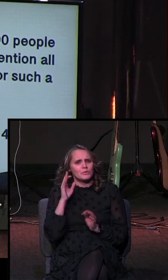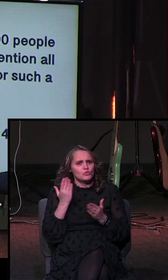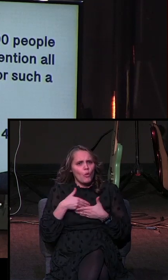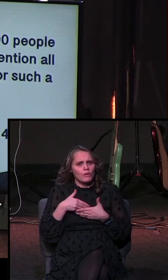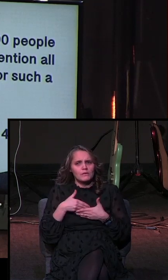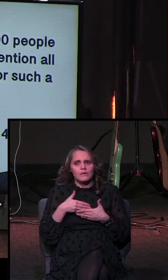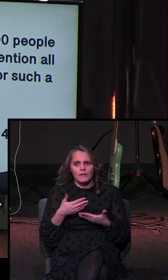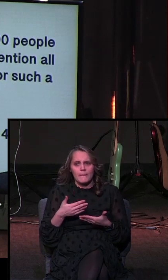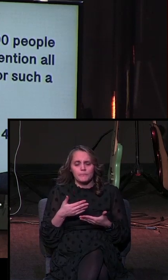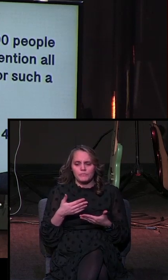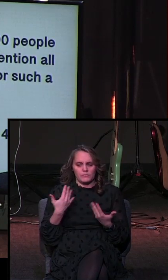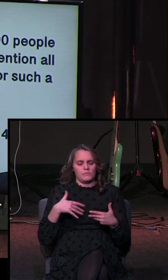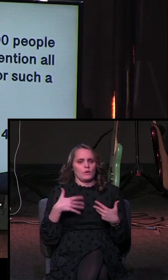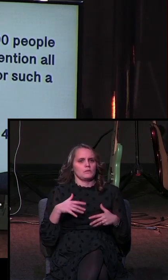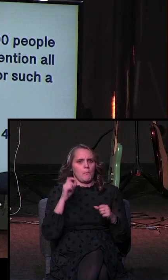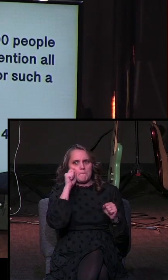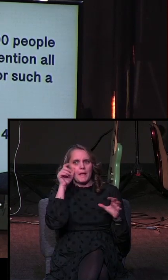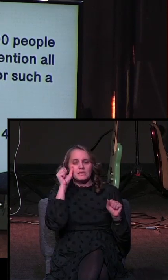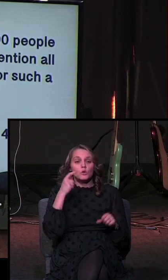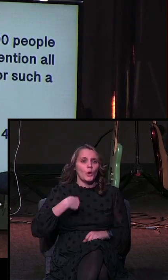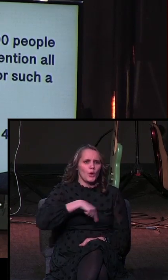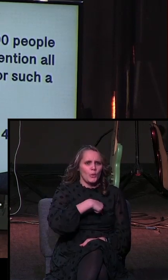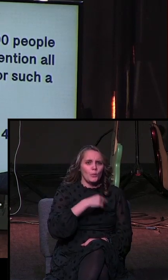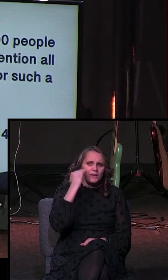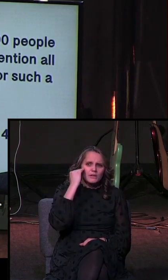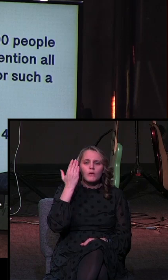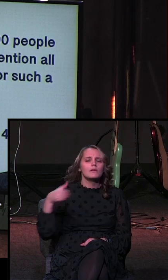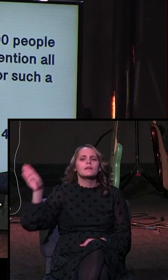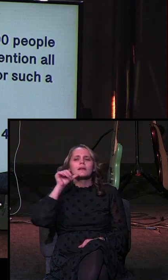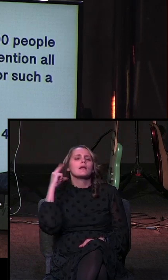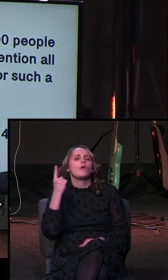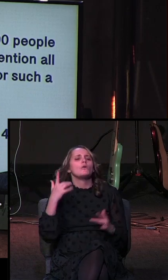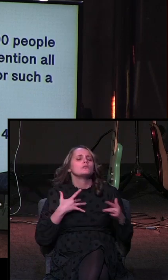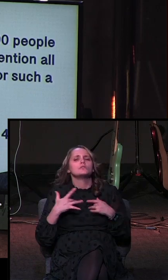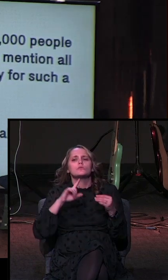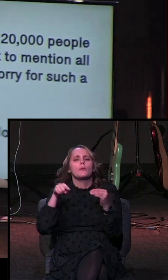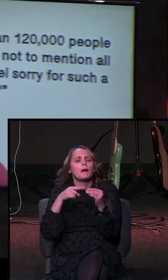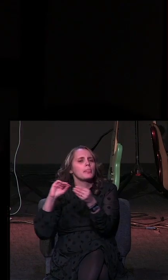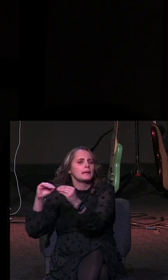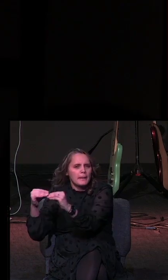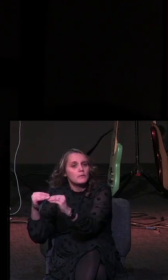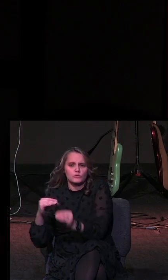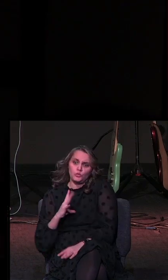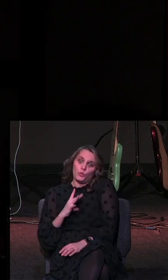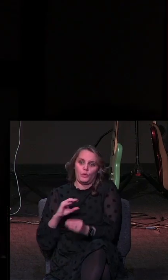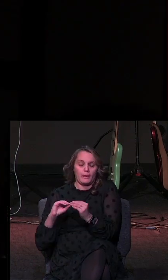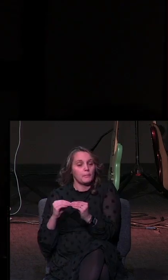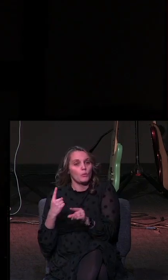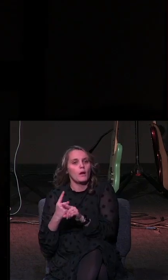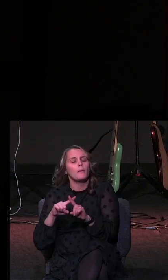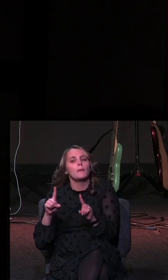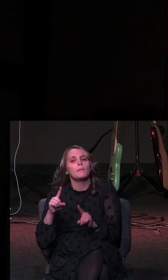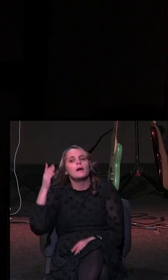And what's amazing about that, we know that God didn't just care about the number 120,000 because that was just a cool number. God, the number that God actually cares about is the